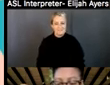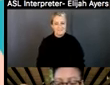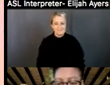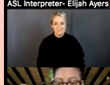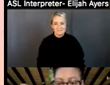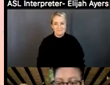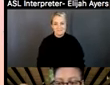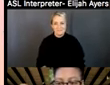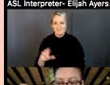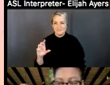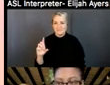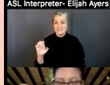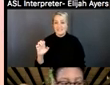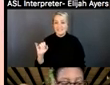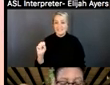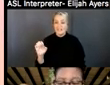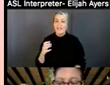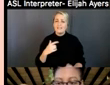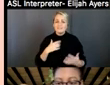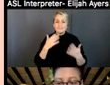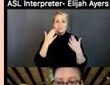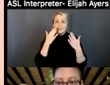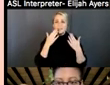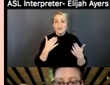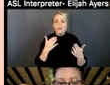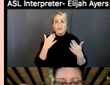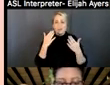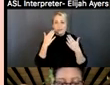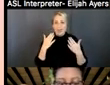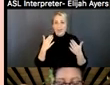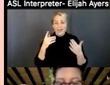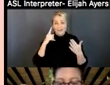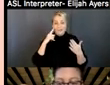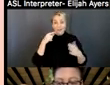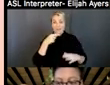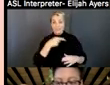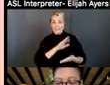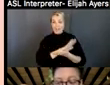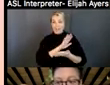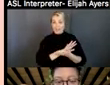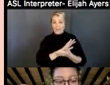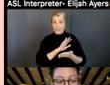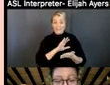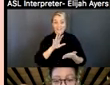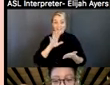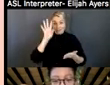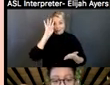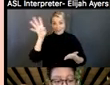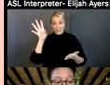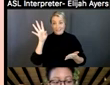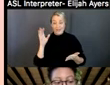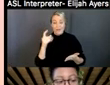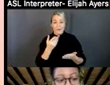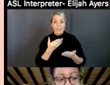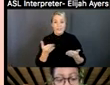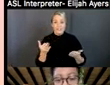I'm so grateful for the creation of this document. One of the things that we'll be able to come through, what